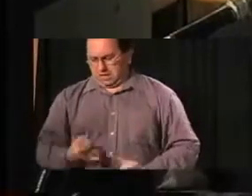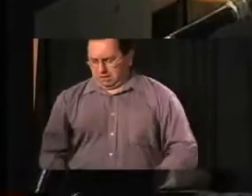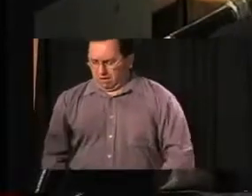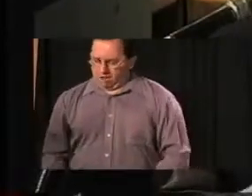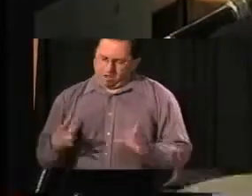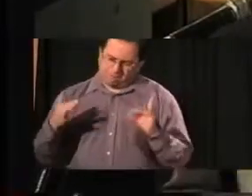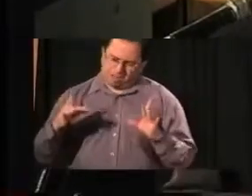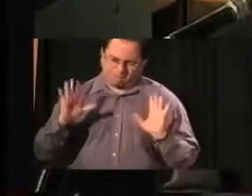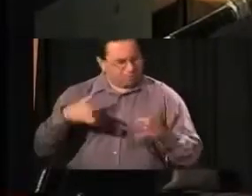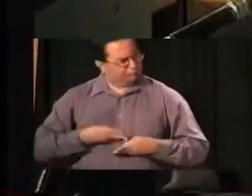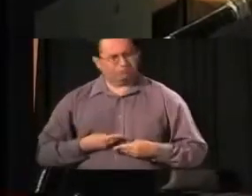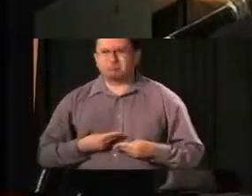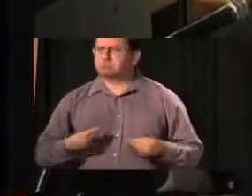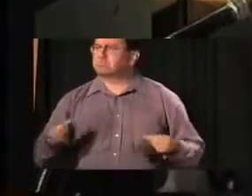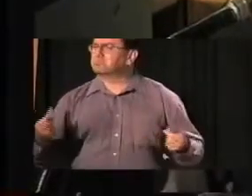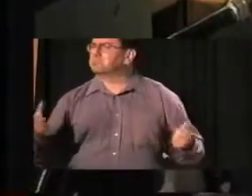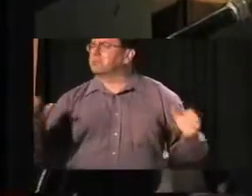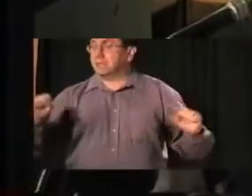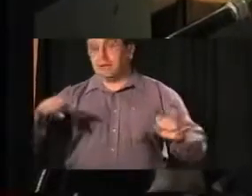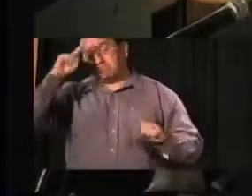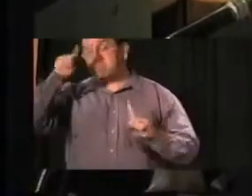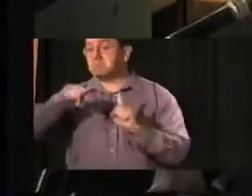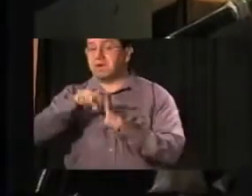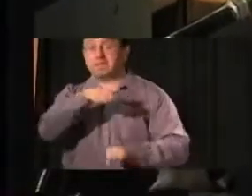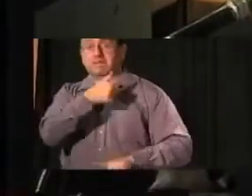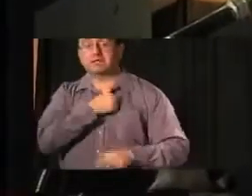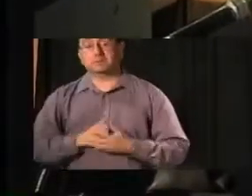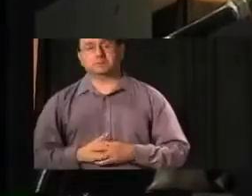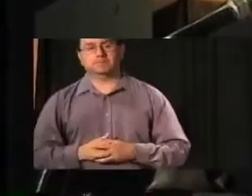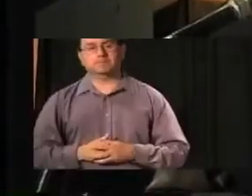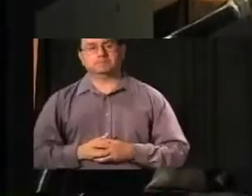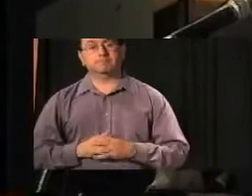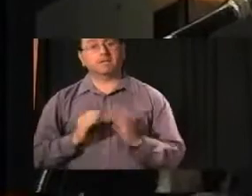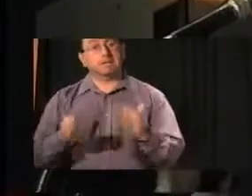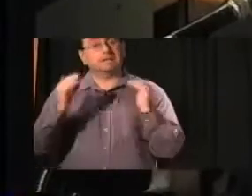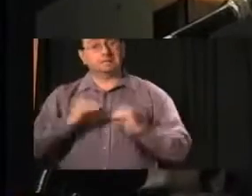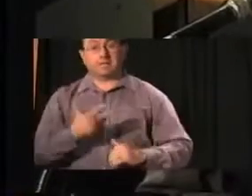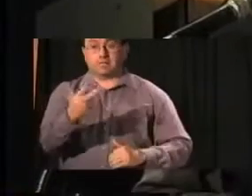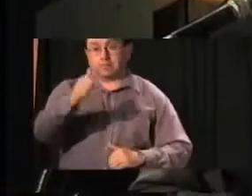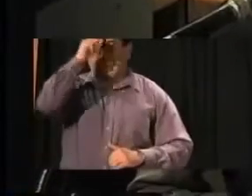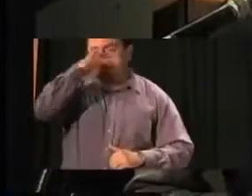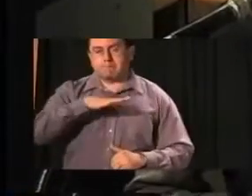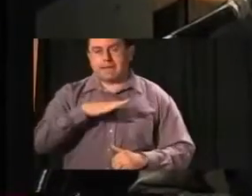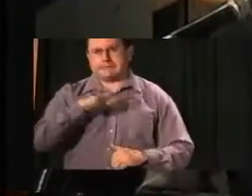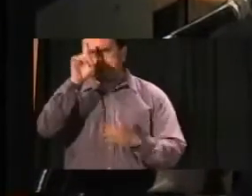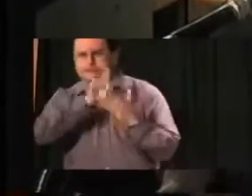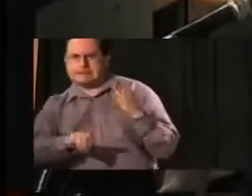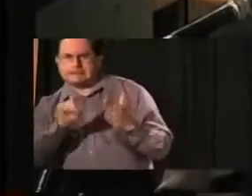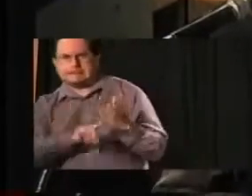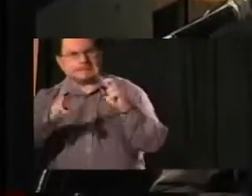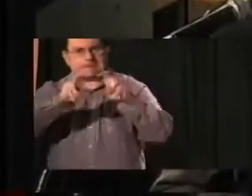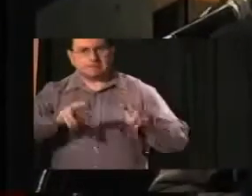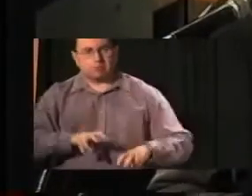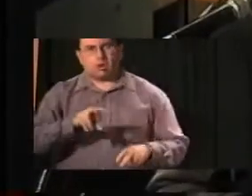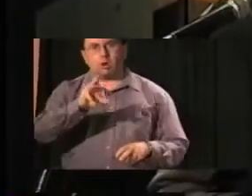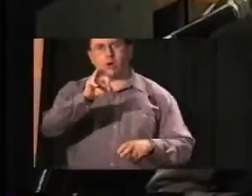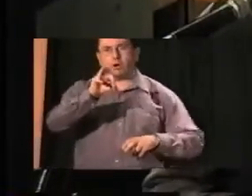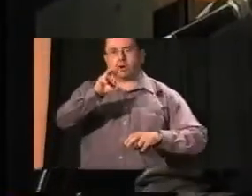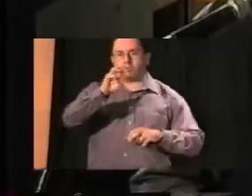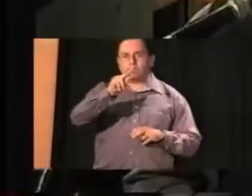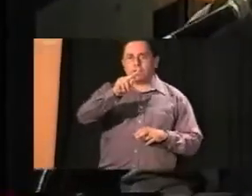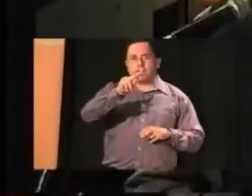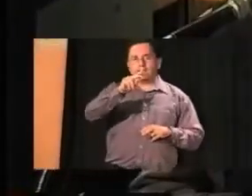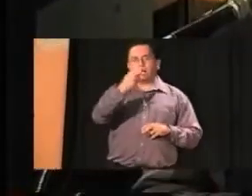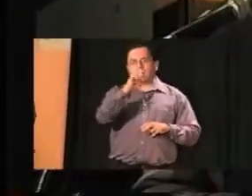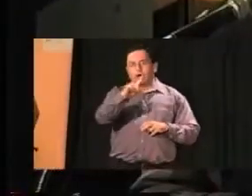hard. Up next, we have three men exploring. Those three men being Frank G. Hall, Alan